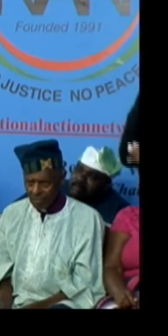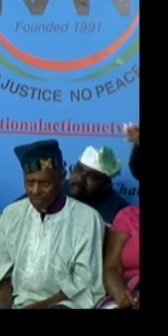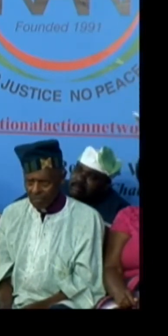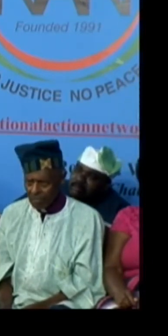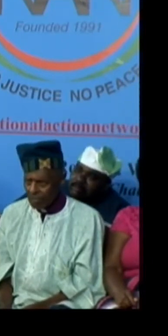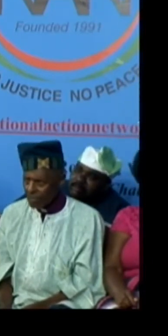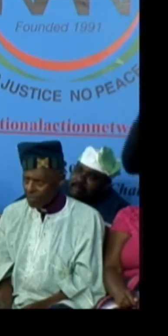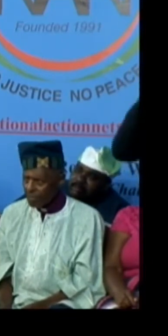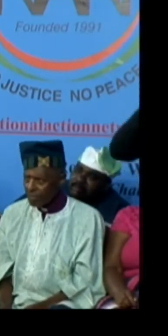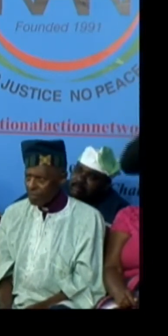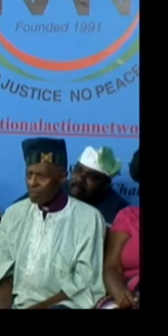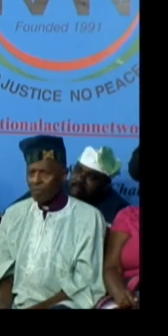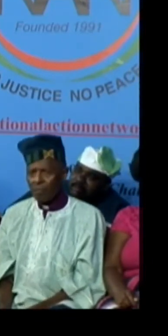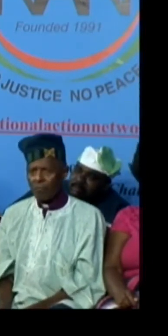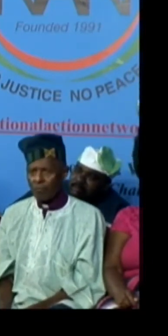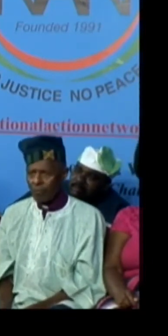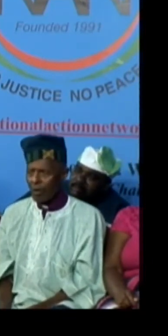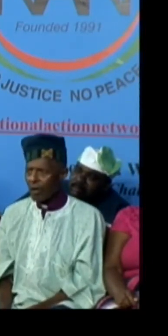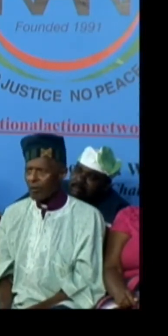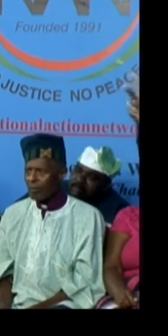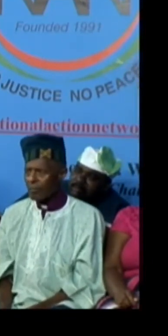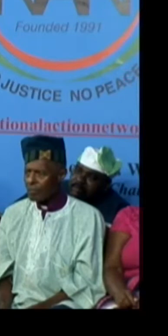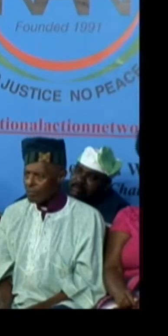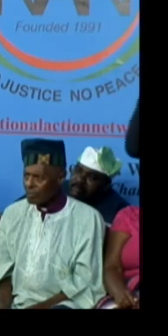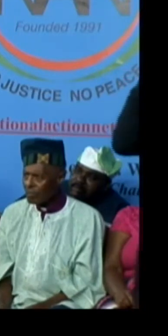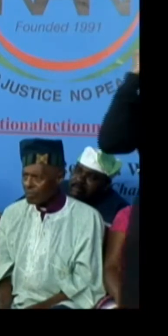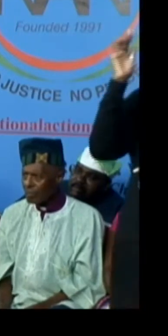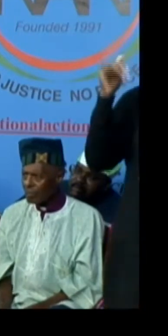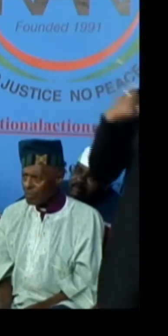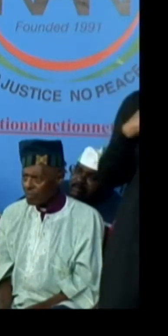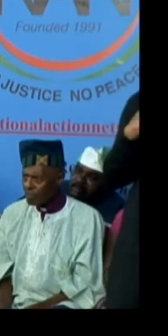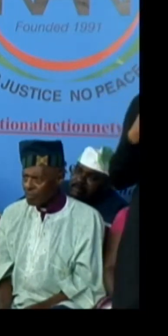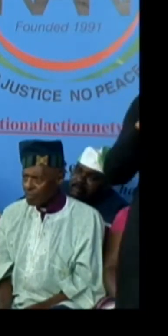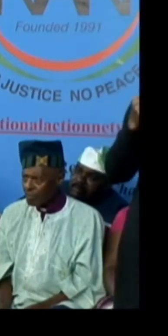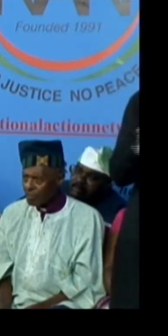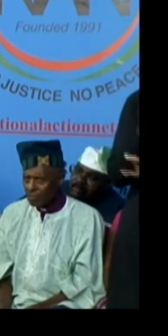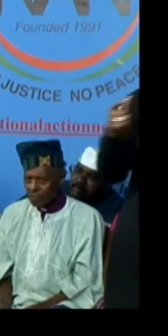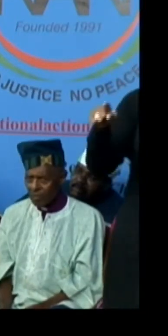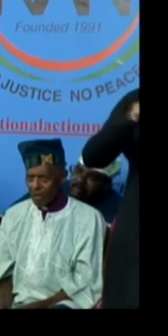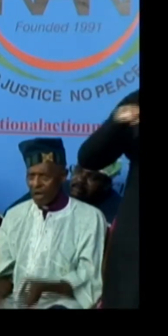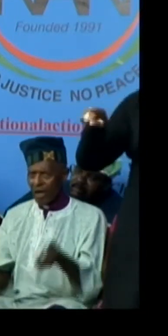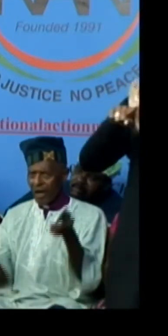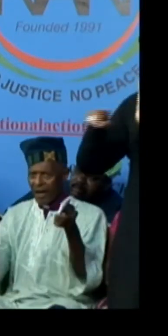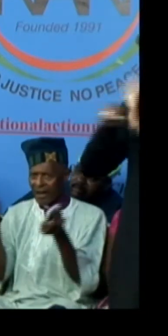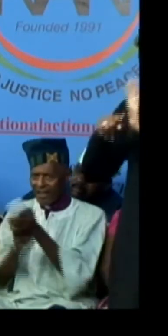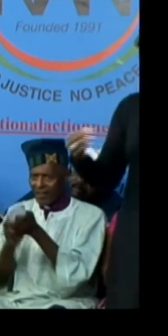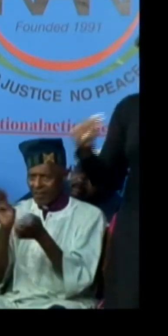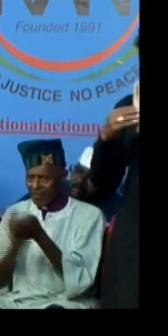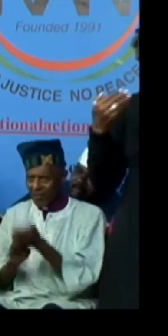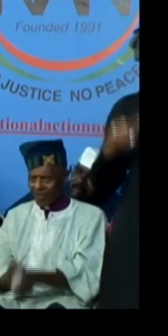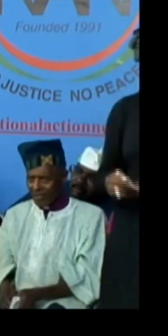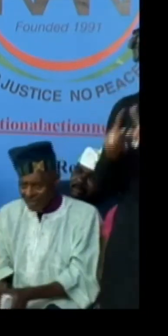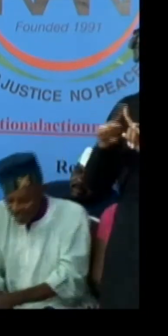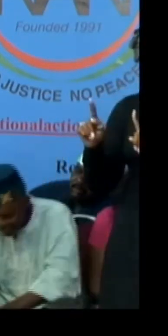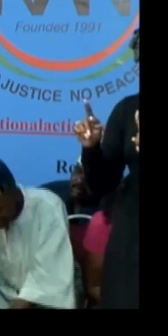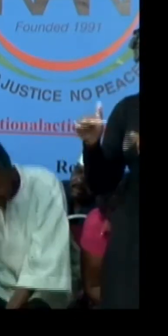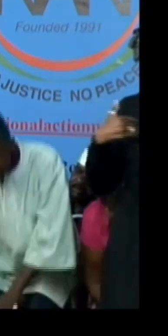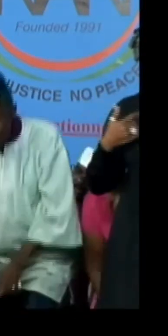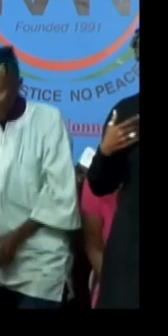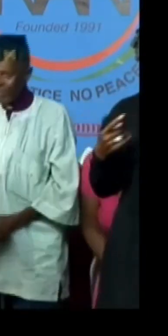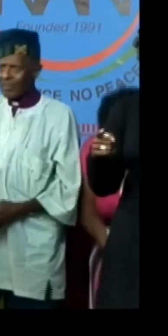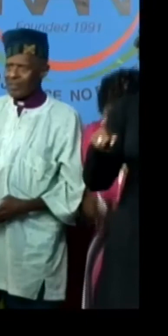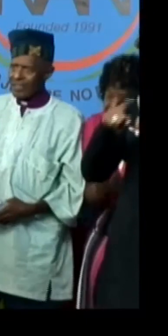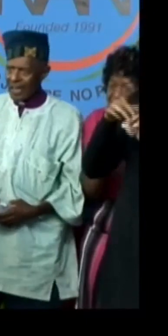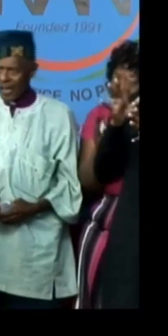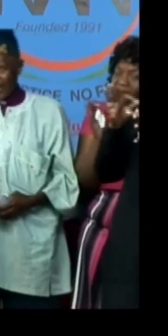got the nails and the cross. But I got the spirit of the resurrection. I can't